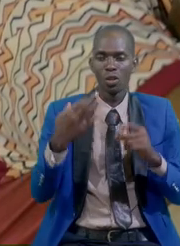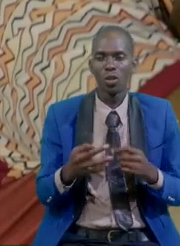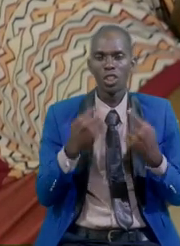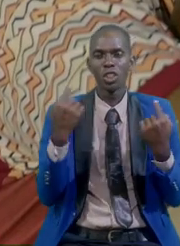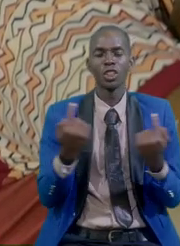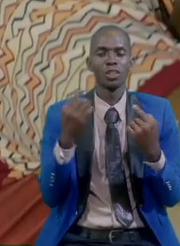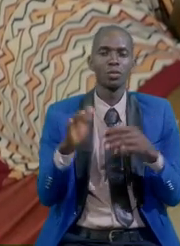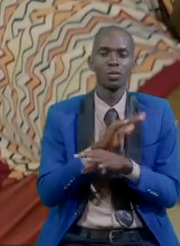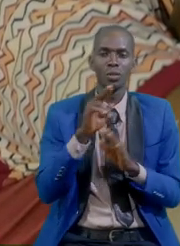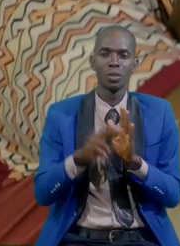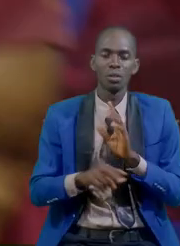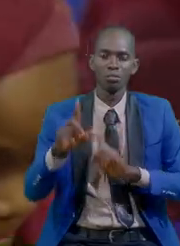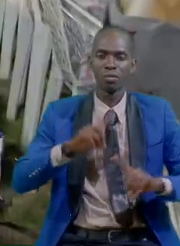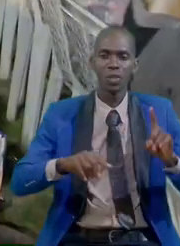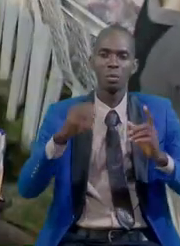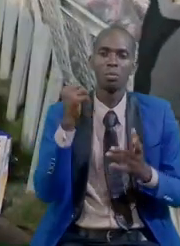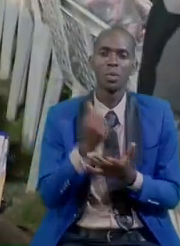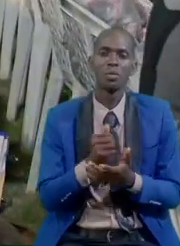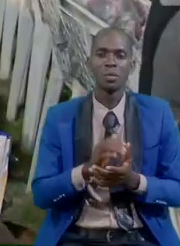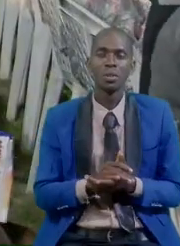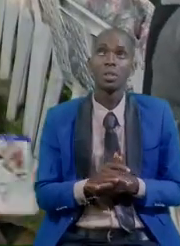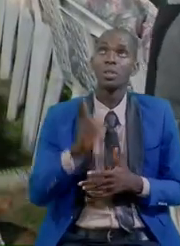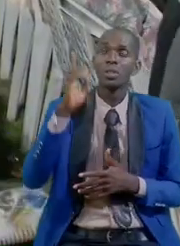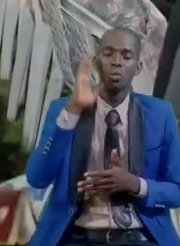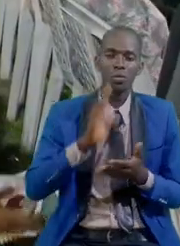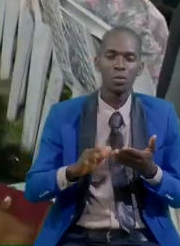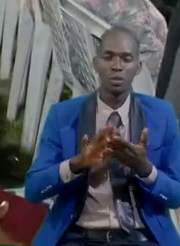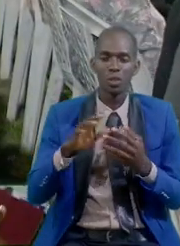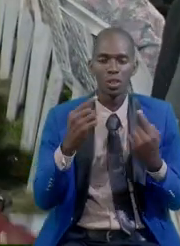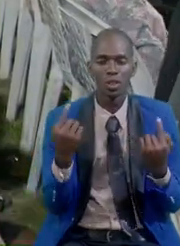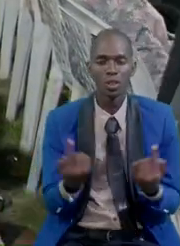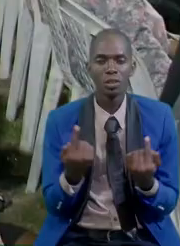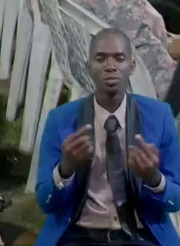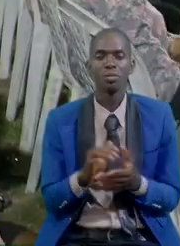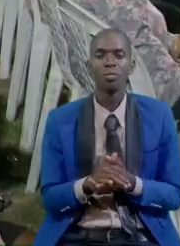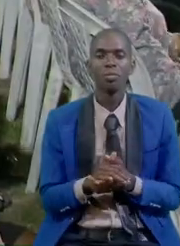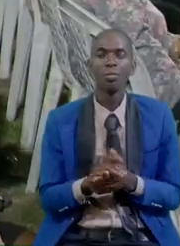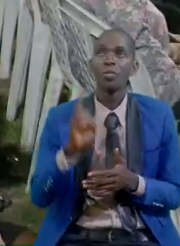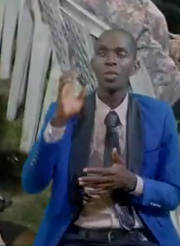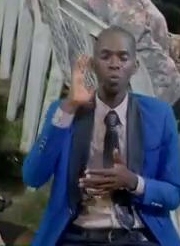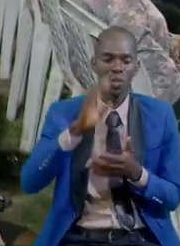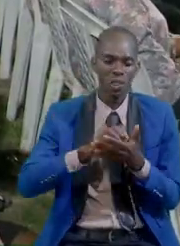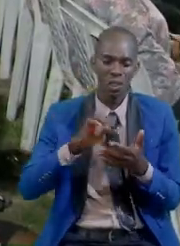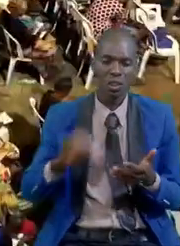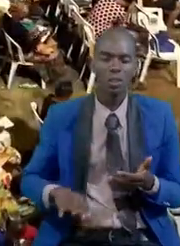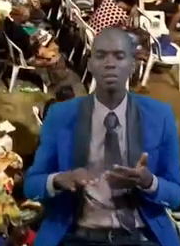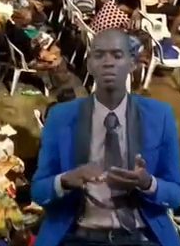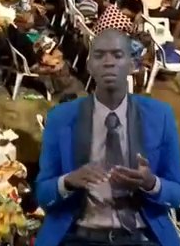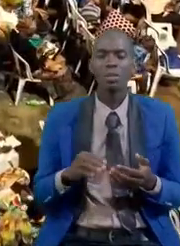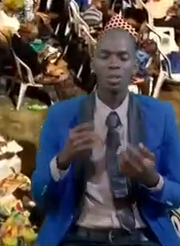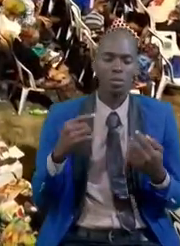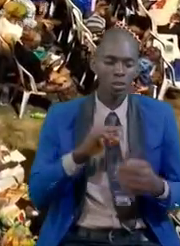one. He'll forgive your sin. He'll take guilt away from you. He'll